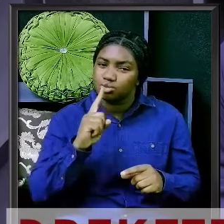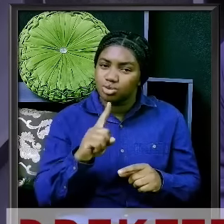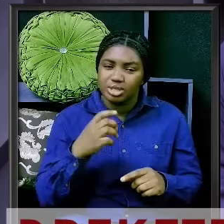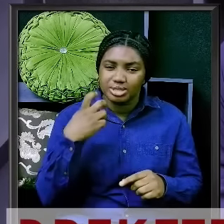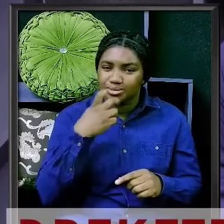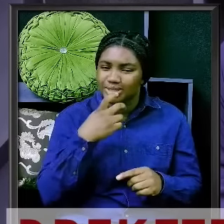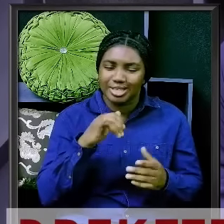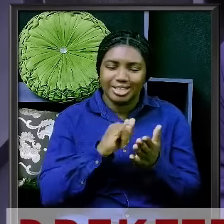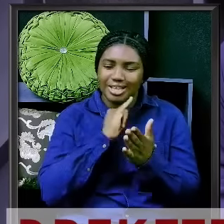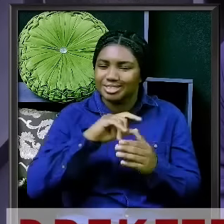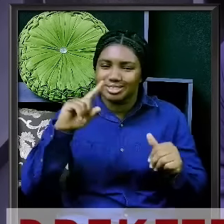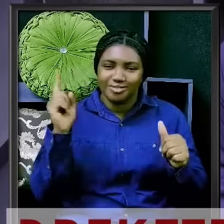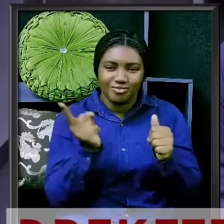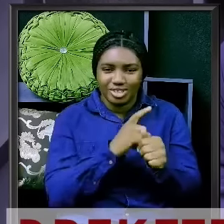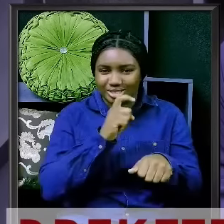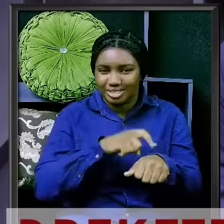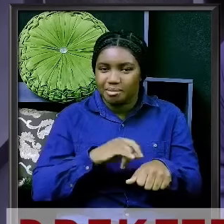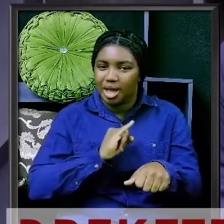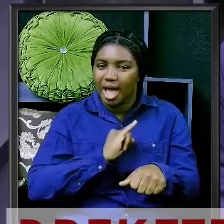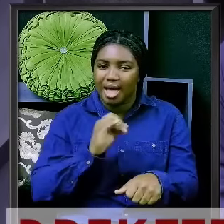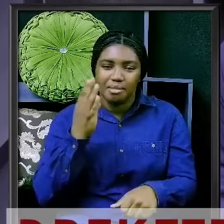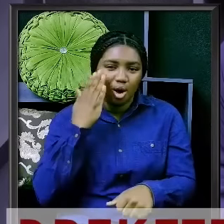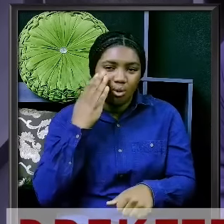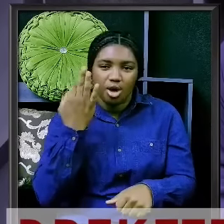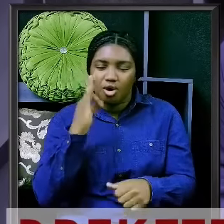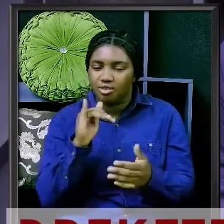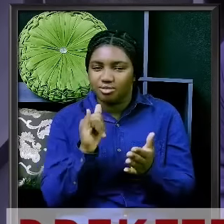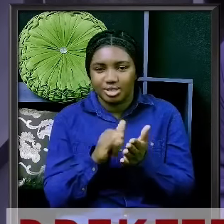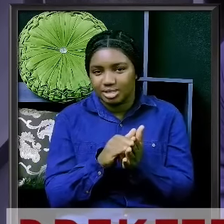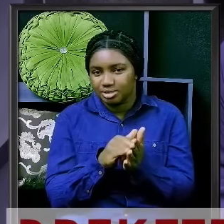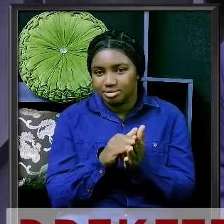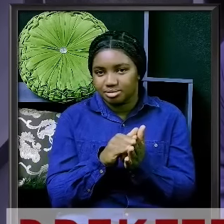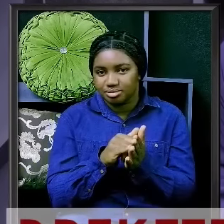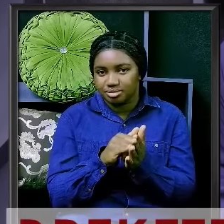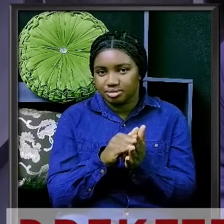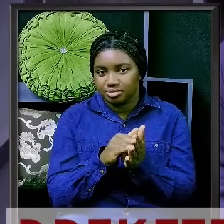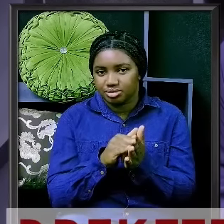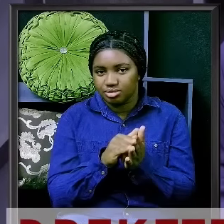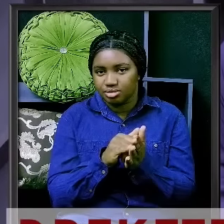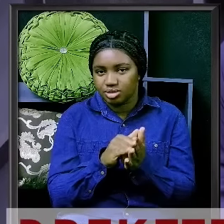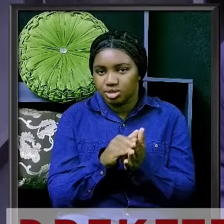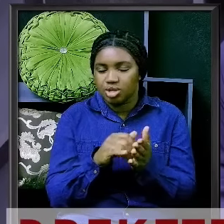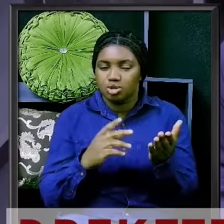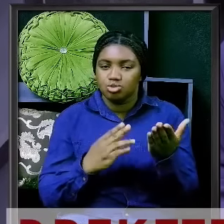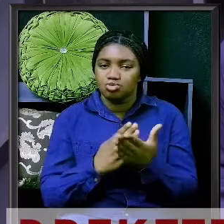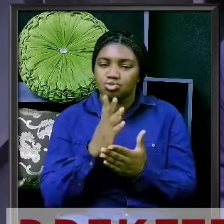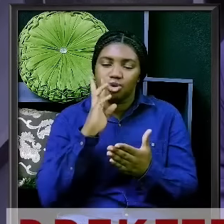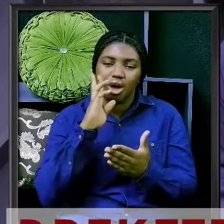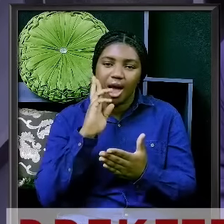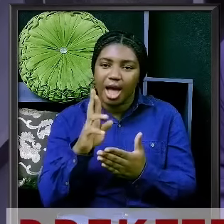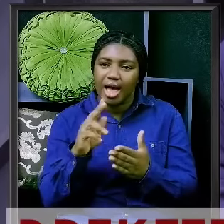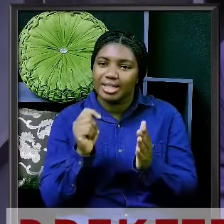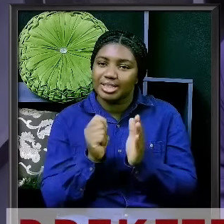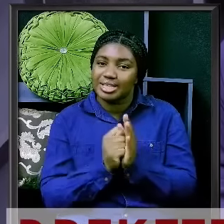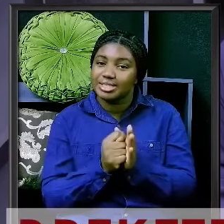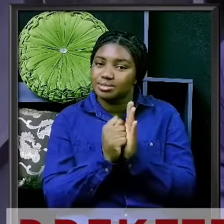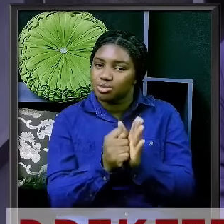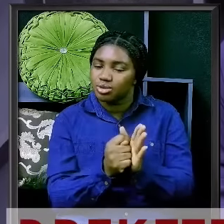time I'm aware of such case. So I listened to her testimony, and